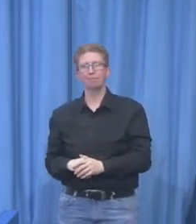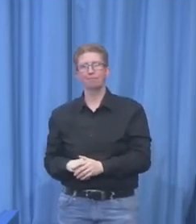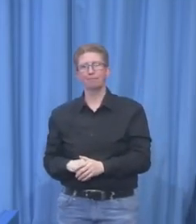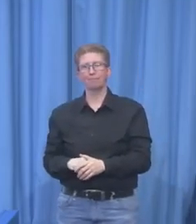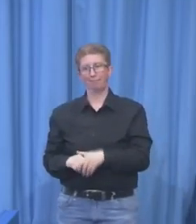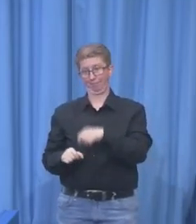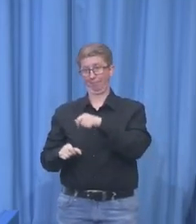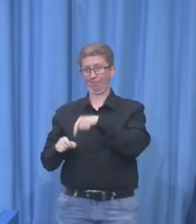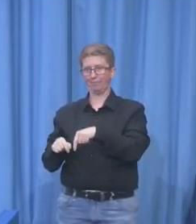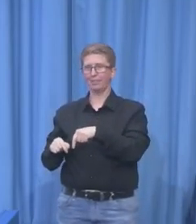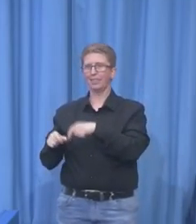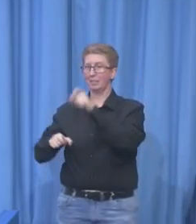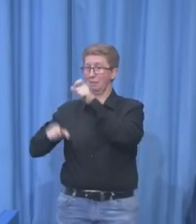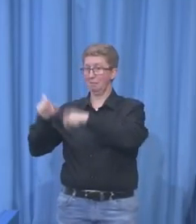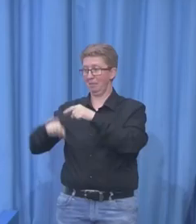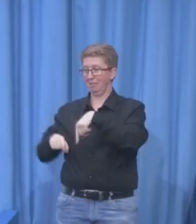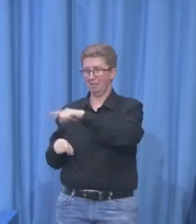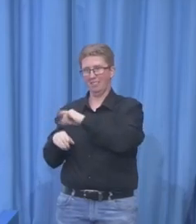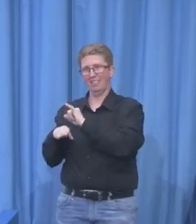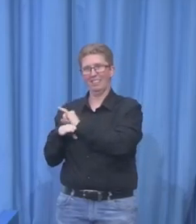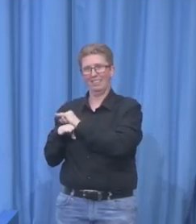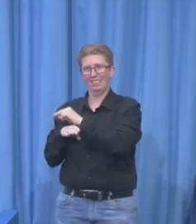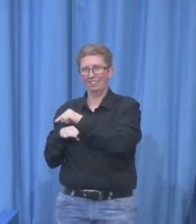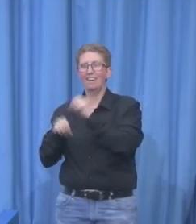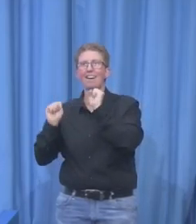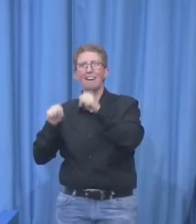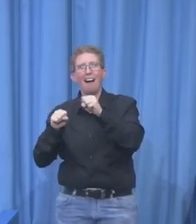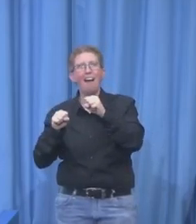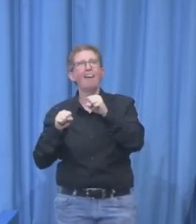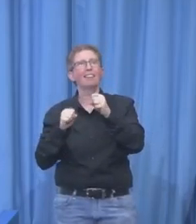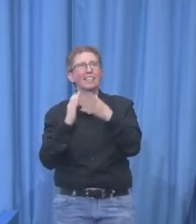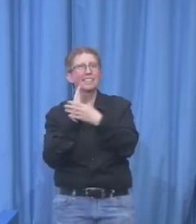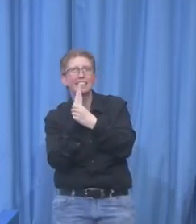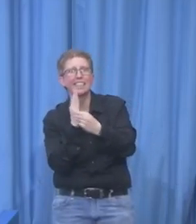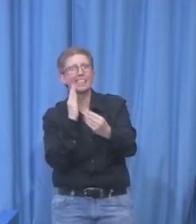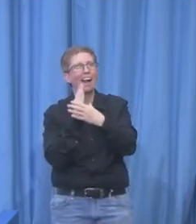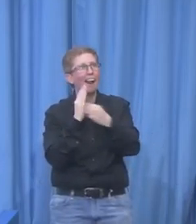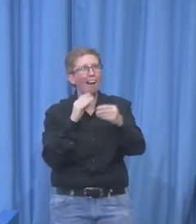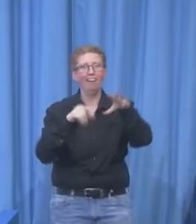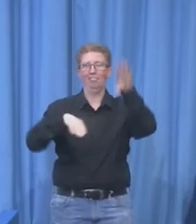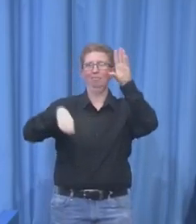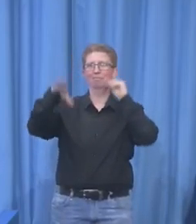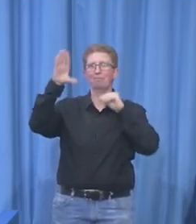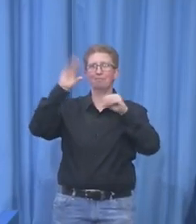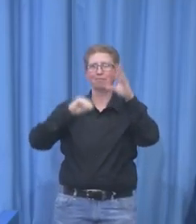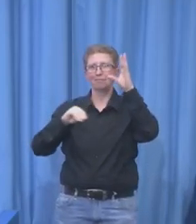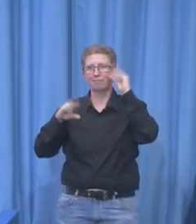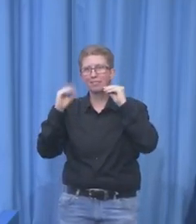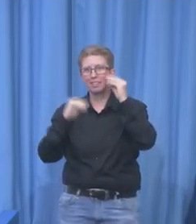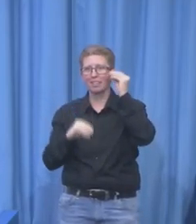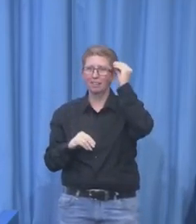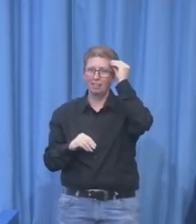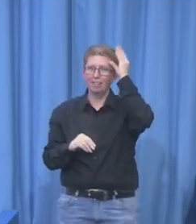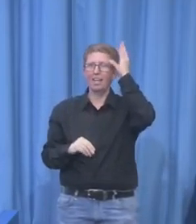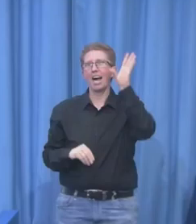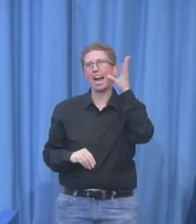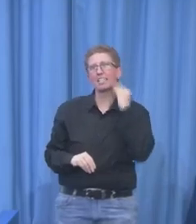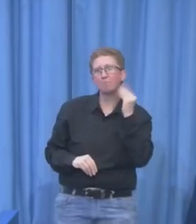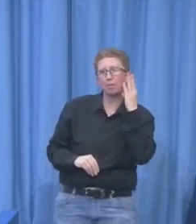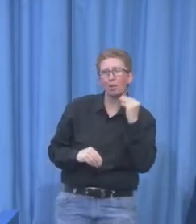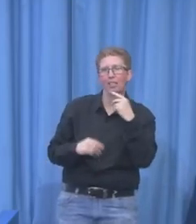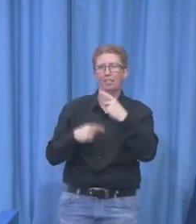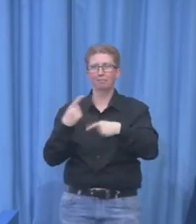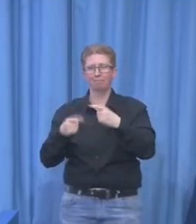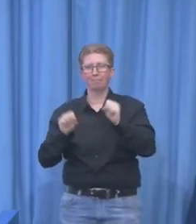talking about the employers. How hard is it for them? And I think we're talking about